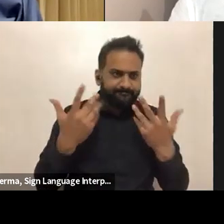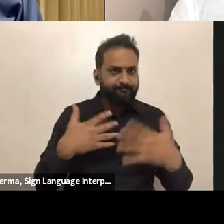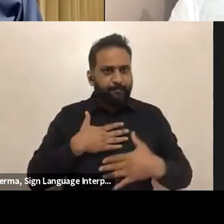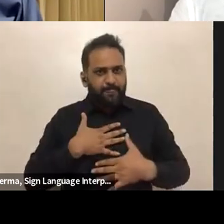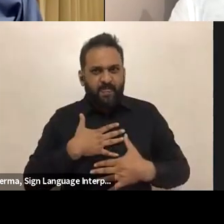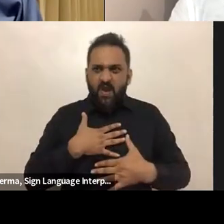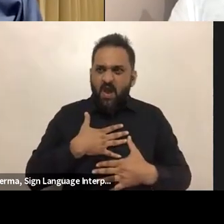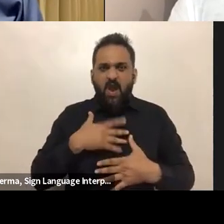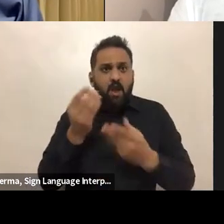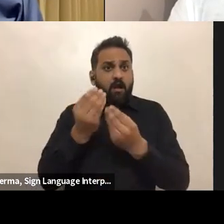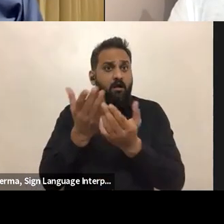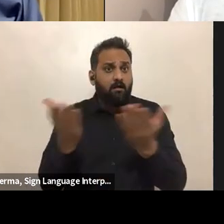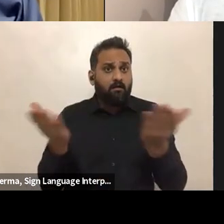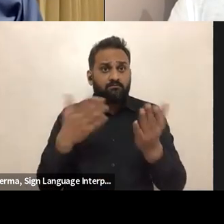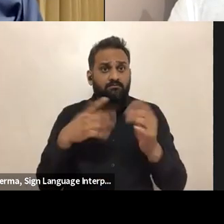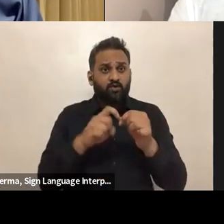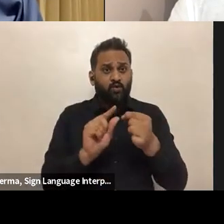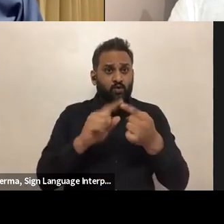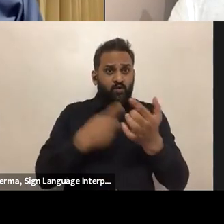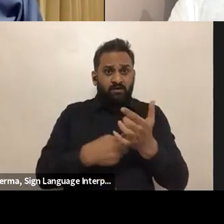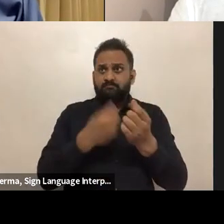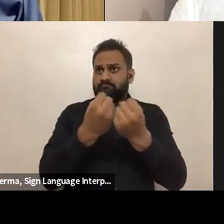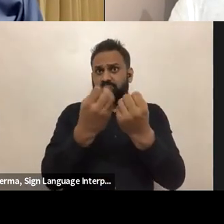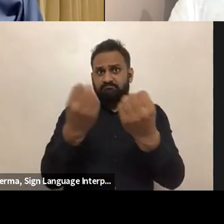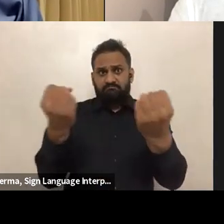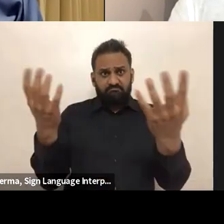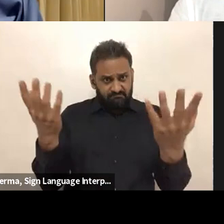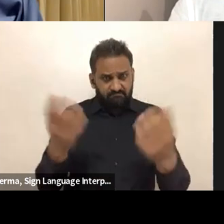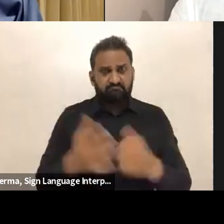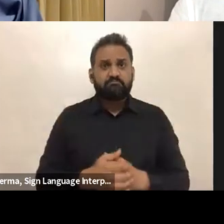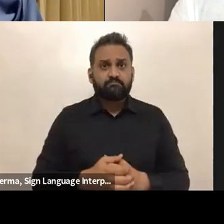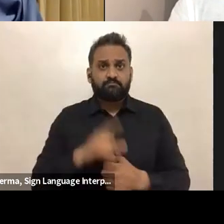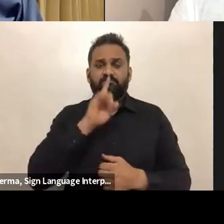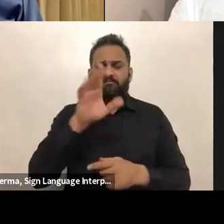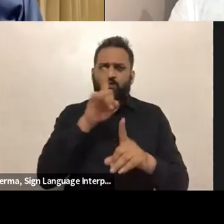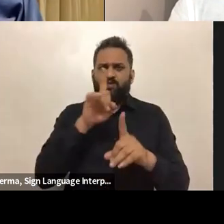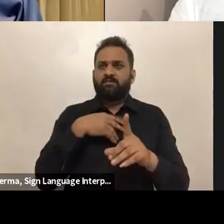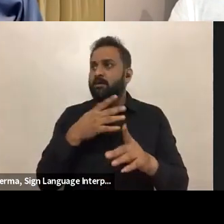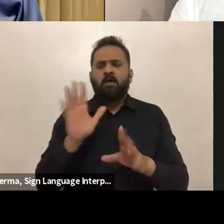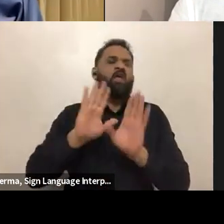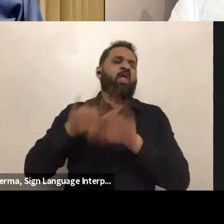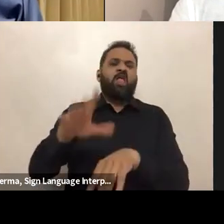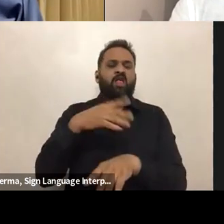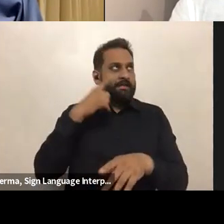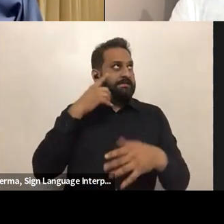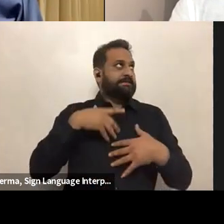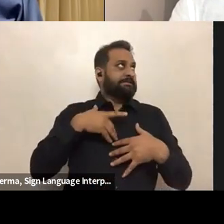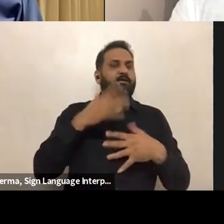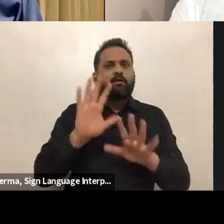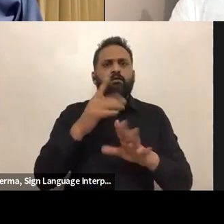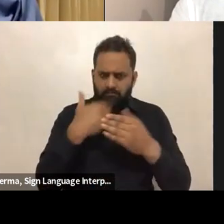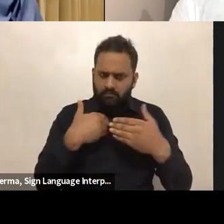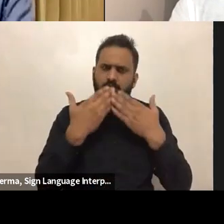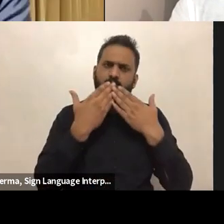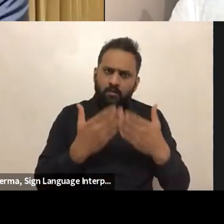a queer individual. I think I want to not deny that trauma, but also I want to open up a new